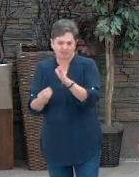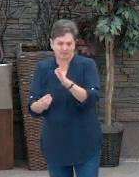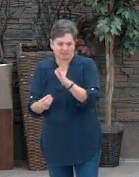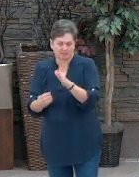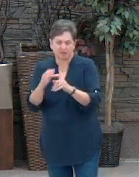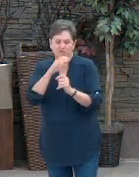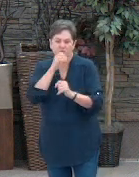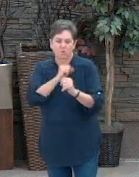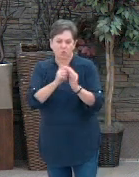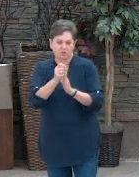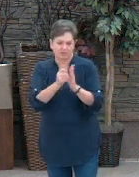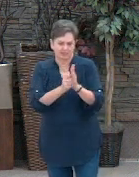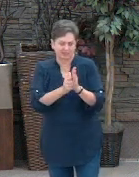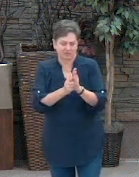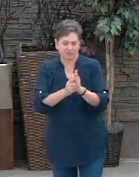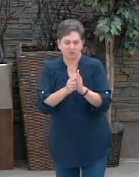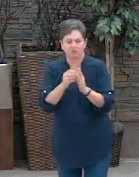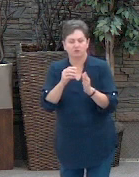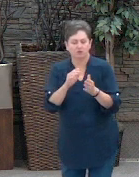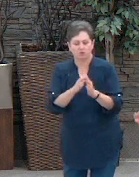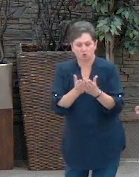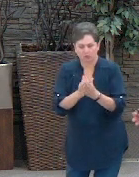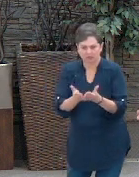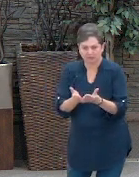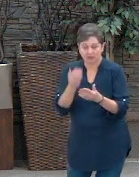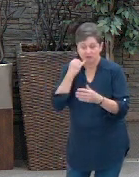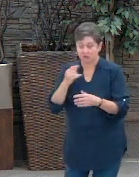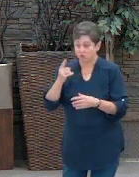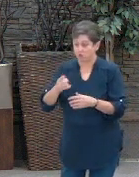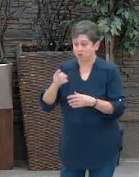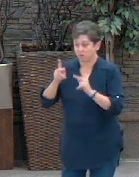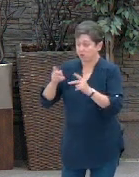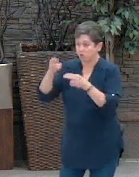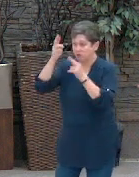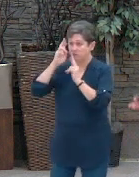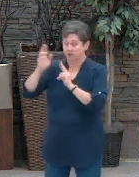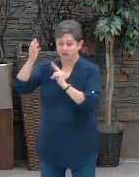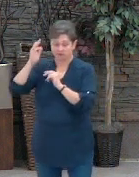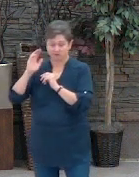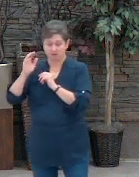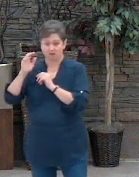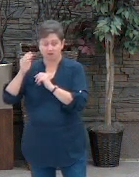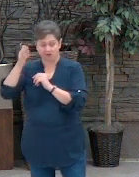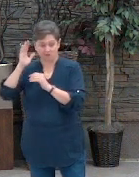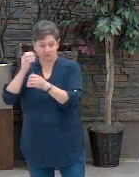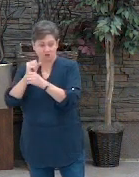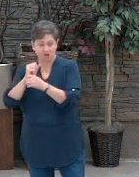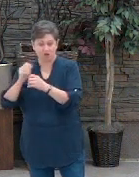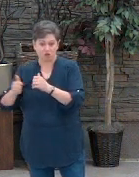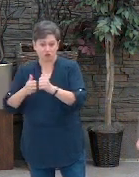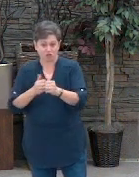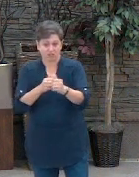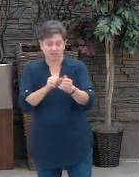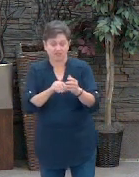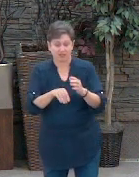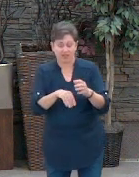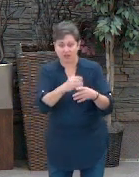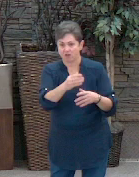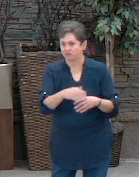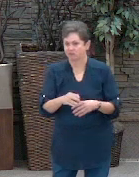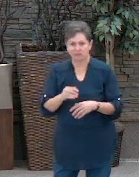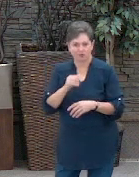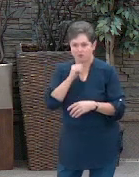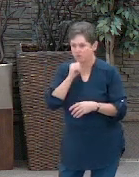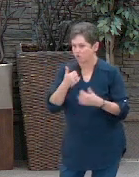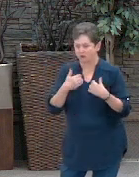the Old Testament texts. And if you were one of the God-fearers who got chased out as well, it's really unlikely that you